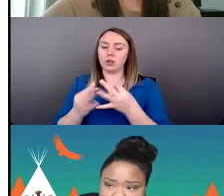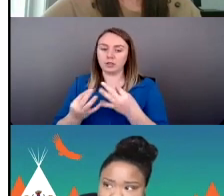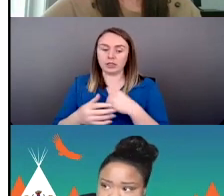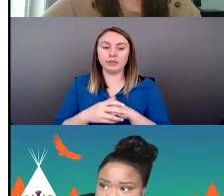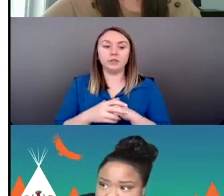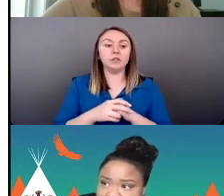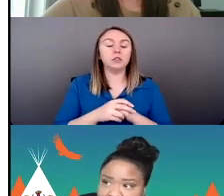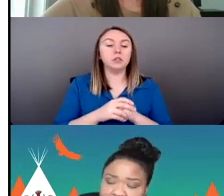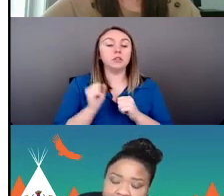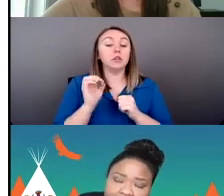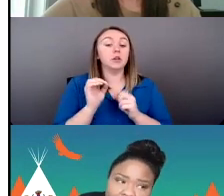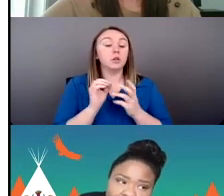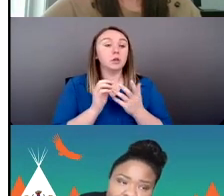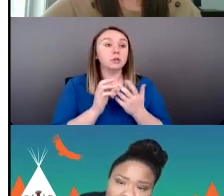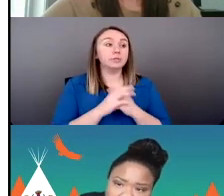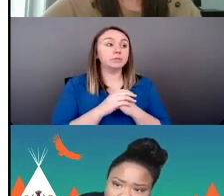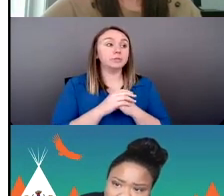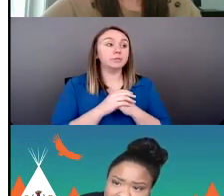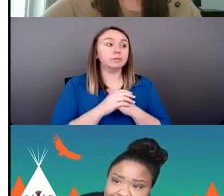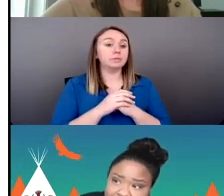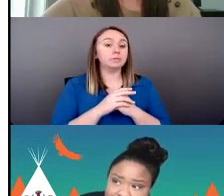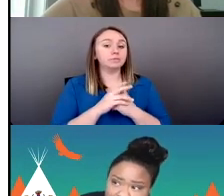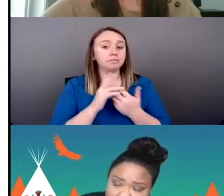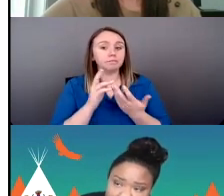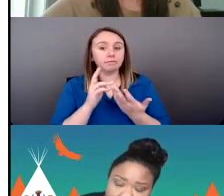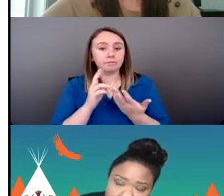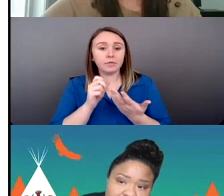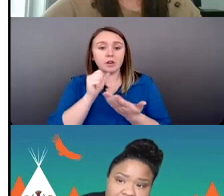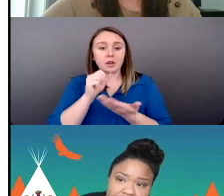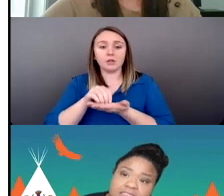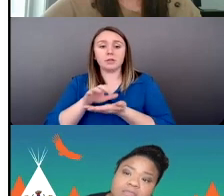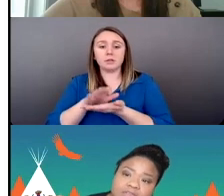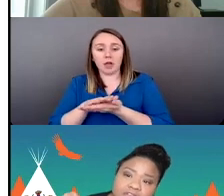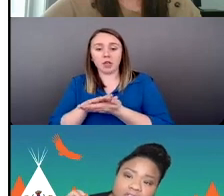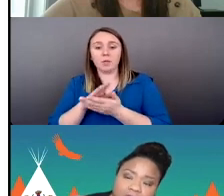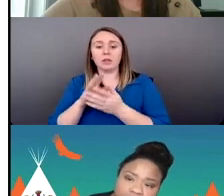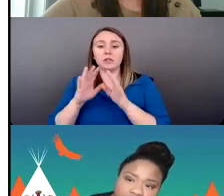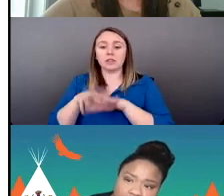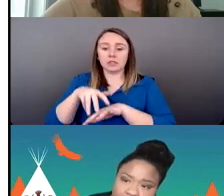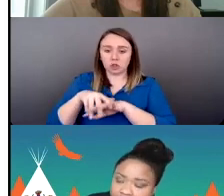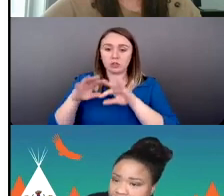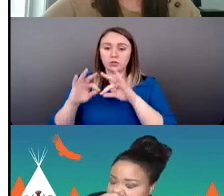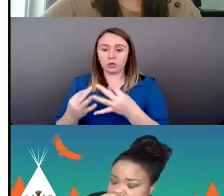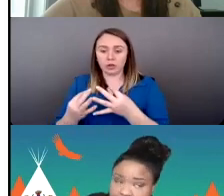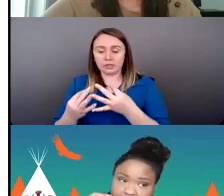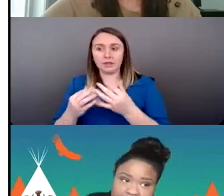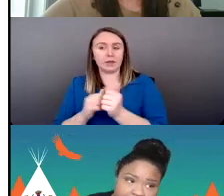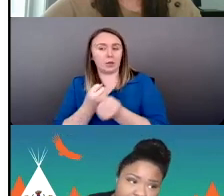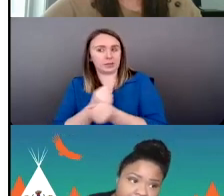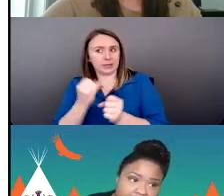how safe are our undocumented Indigenous relatives using this system if there's law enforcement involved, if